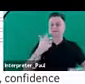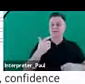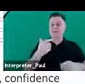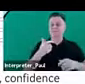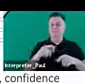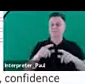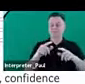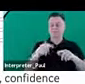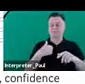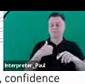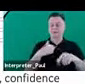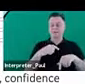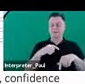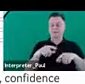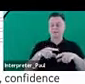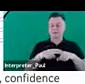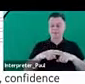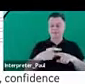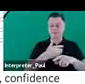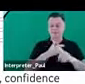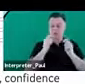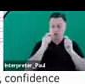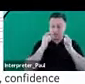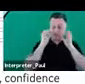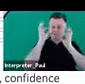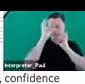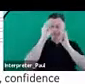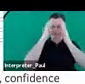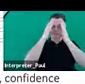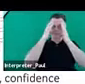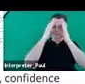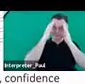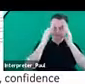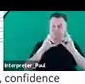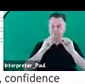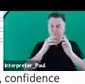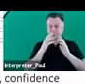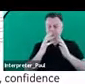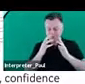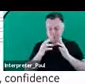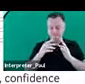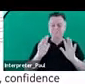Getting my teeth wrapped around these worlds here. And we want to do that positively. So the first one here, these are all genuine,